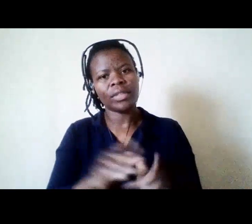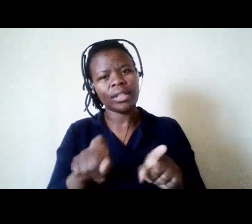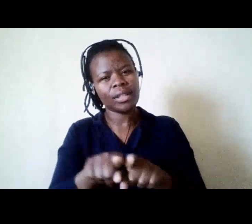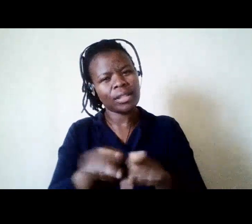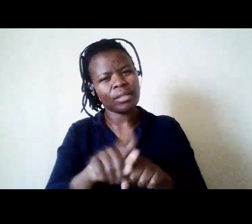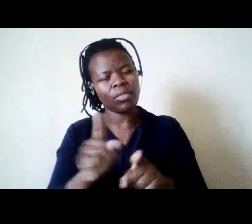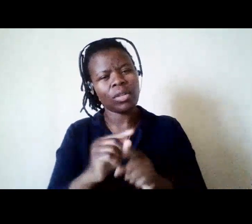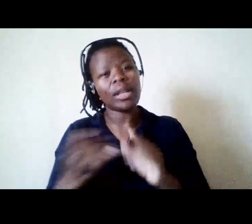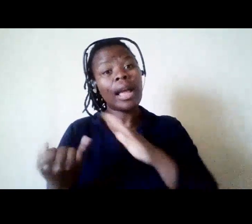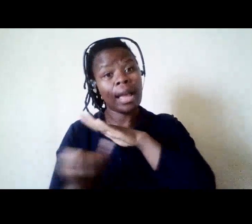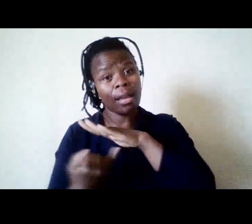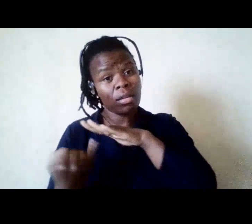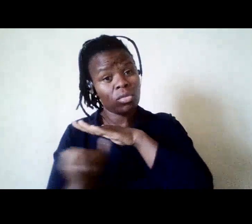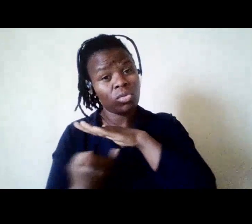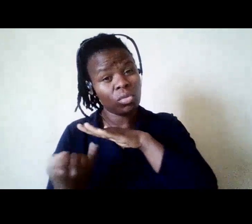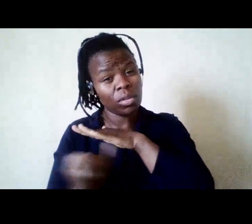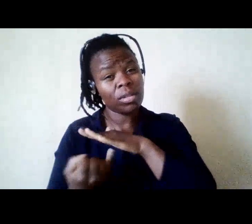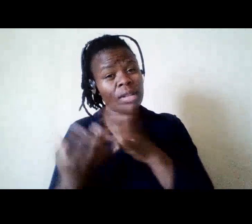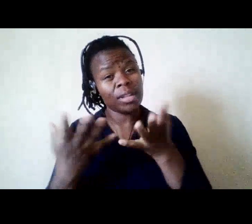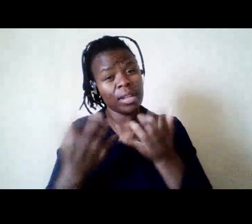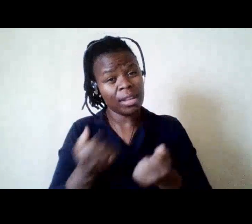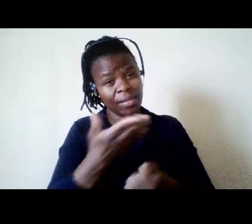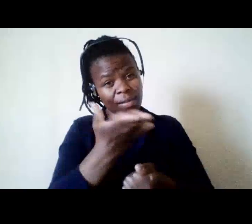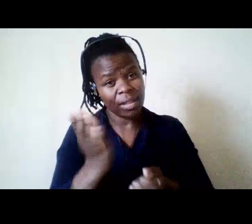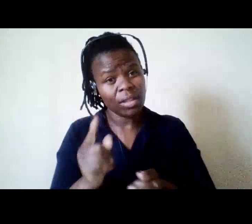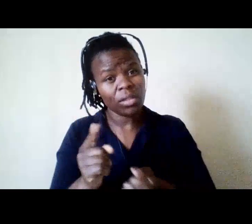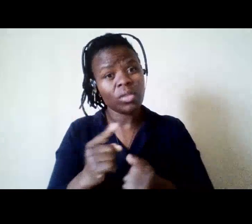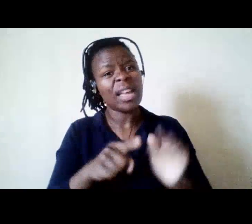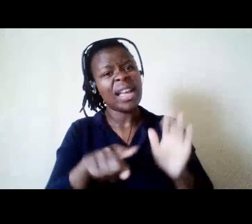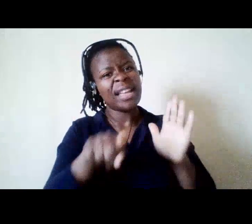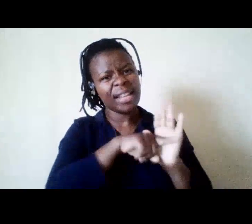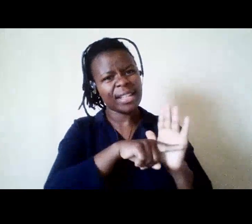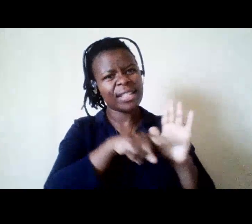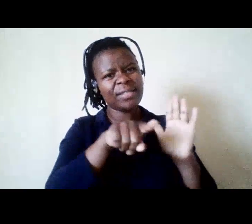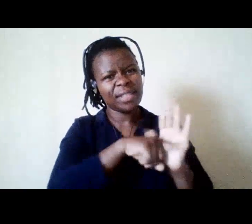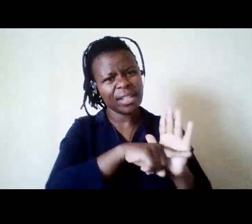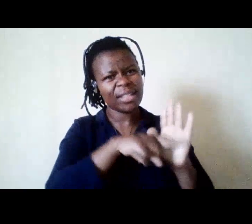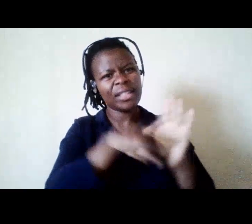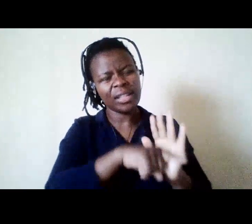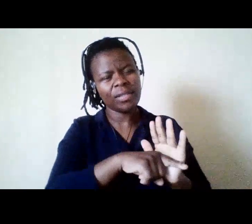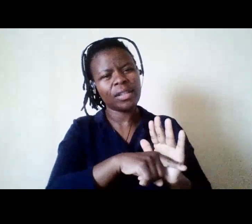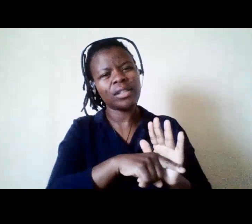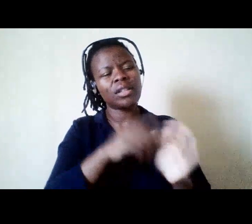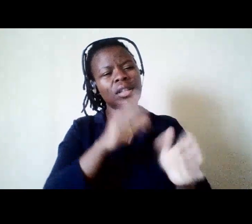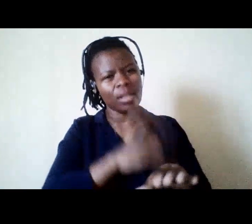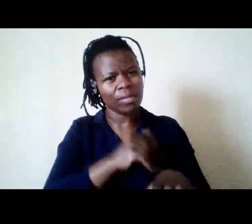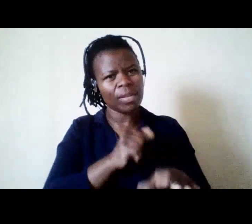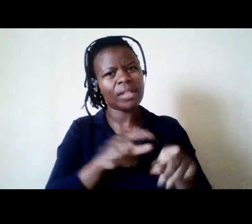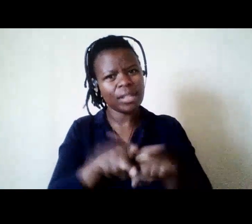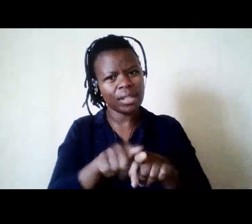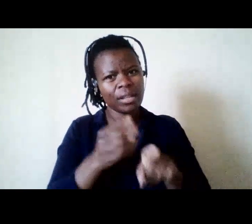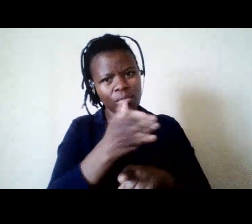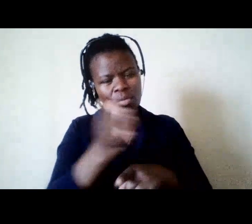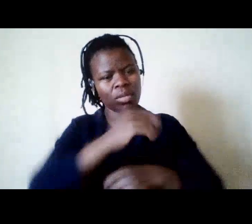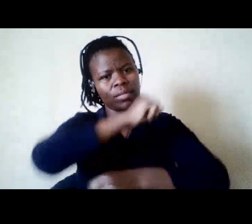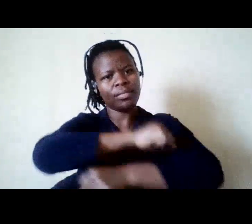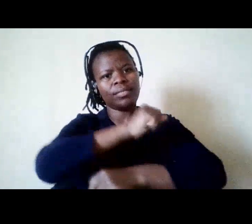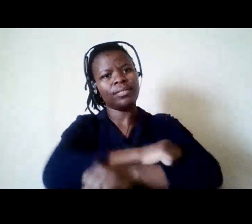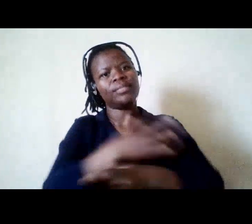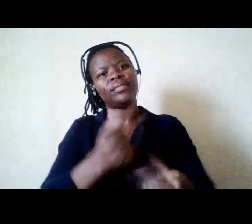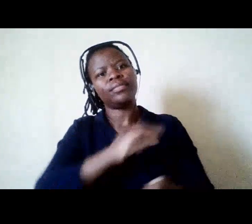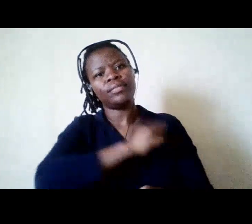these negative effect on the child, and obviously I think on the caregiver as well as the learner with severe to profound intellectual disability. But